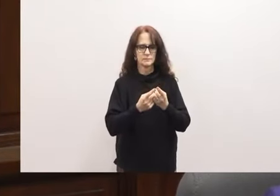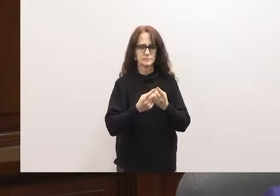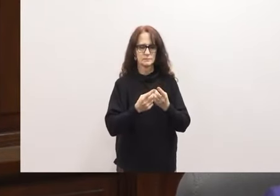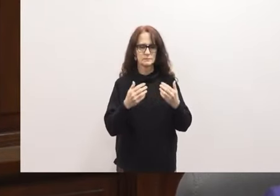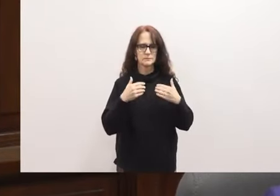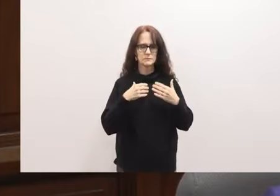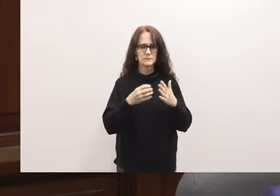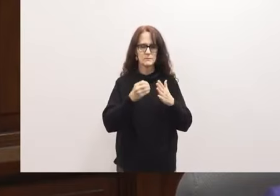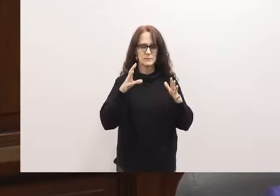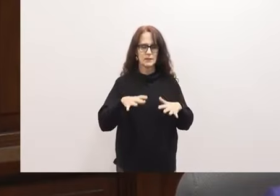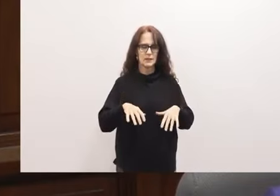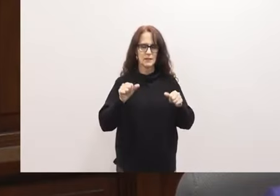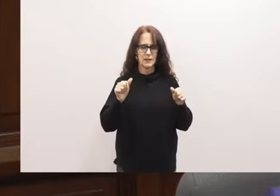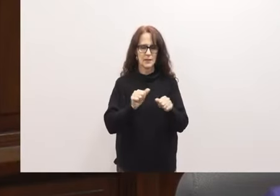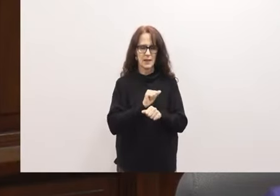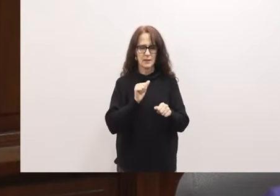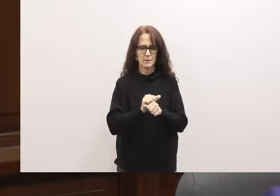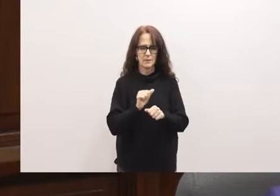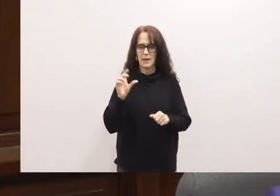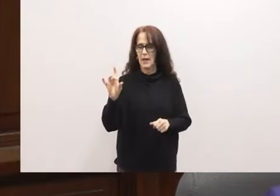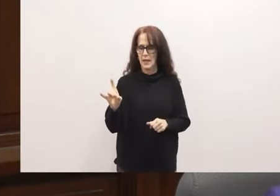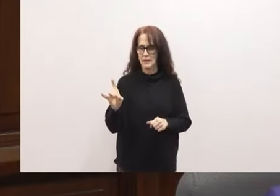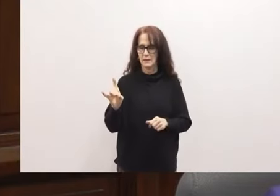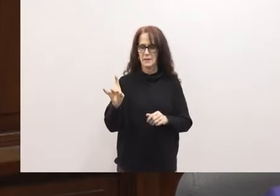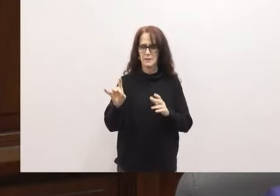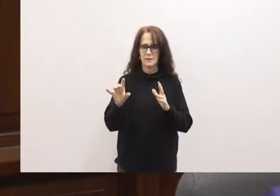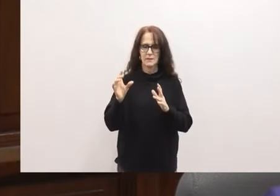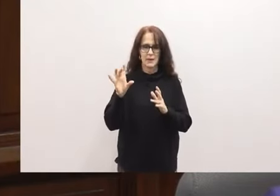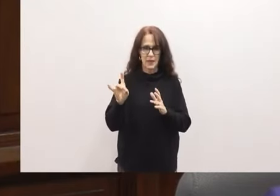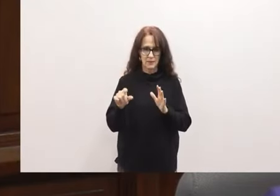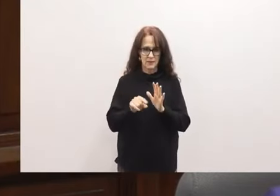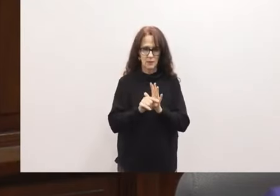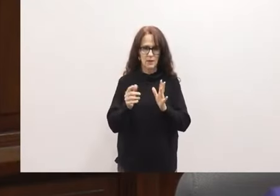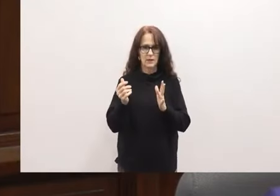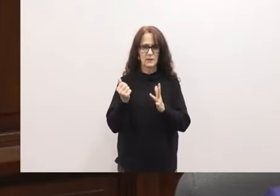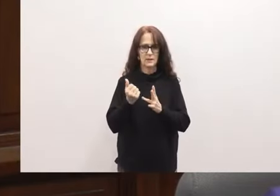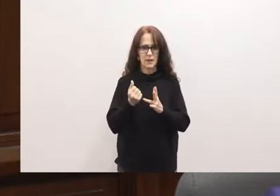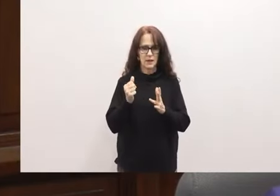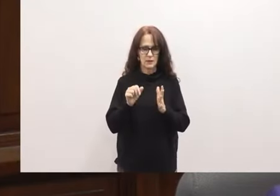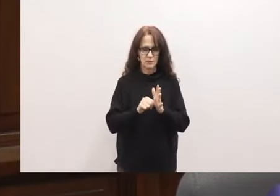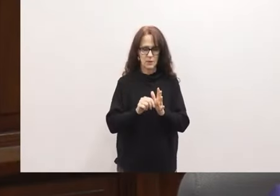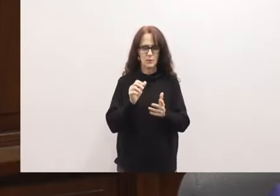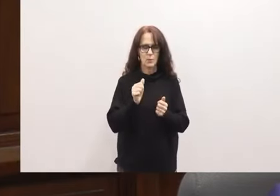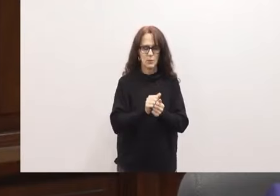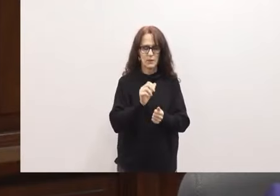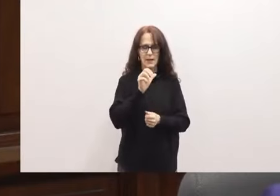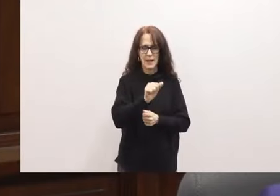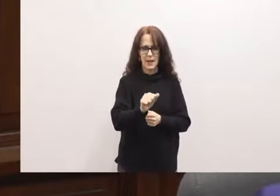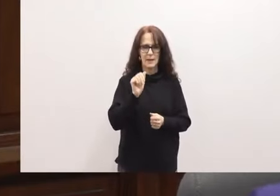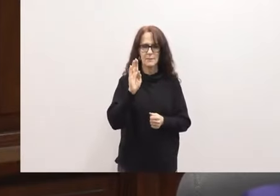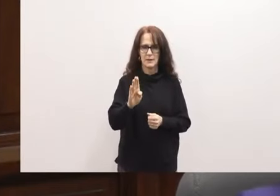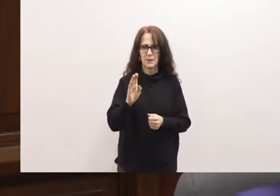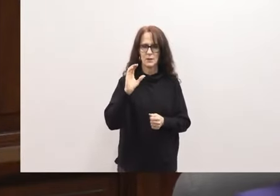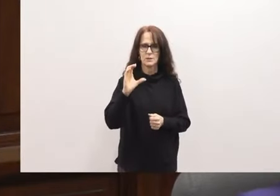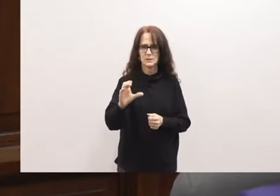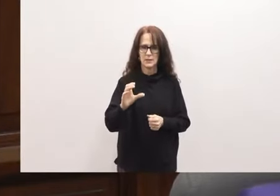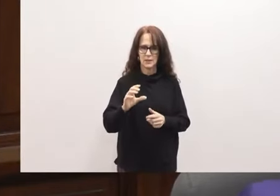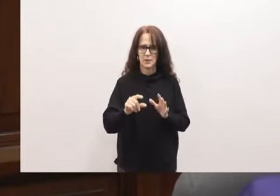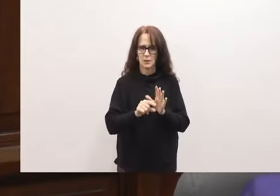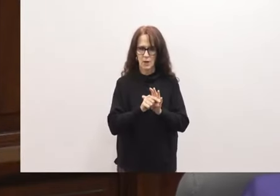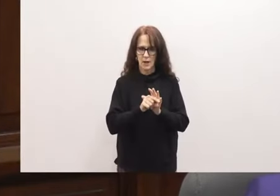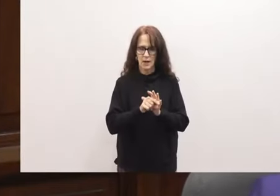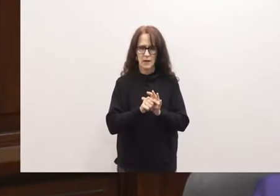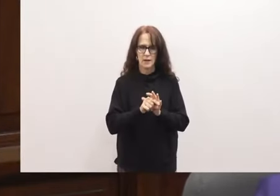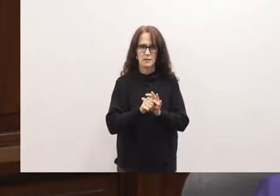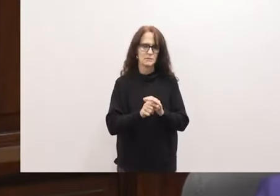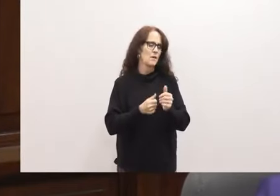have students take algebra in either the eighth or ninth grade and be successful, get an A, B, or C, right? Following our